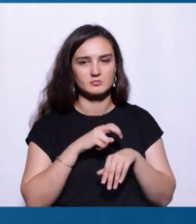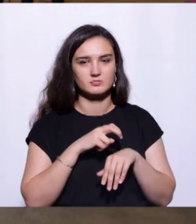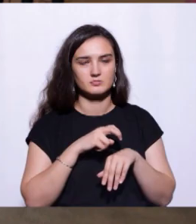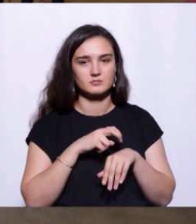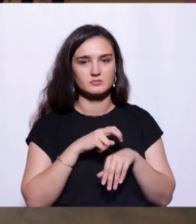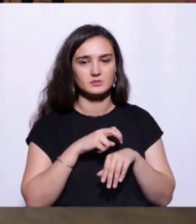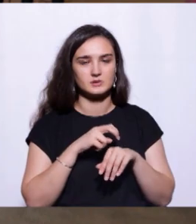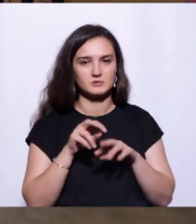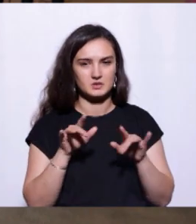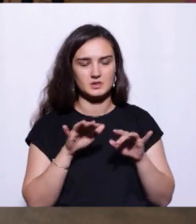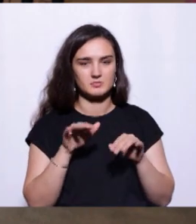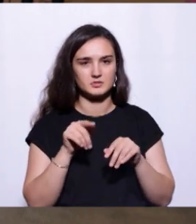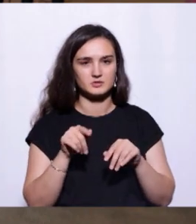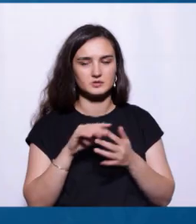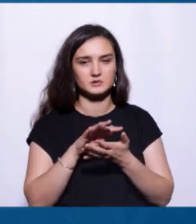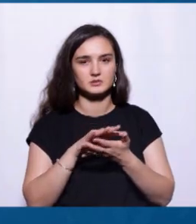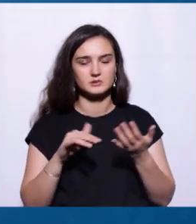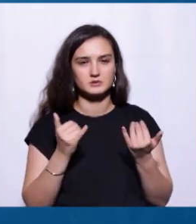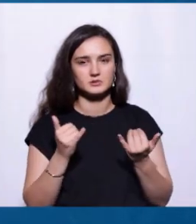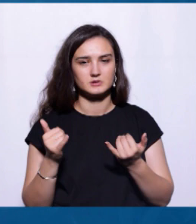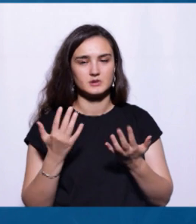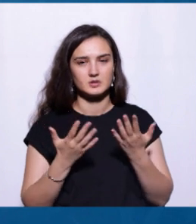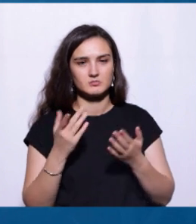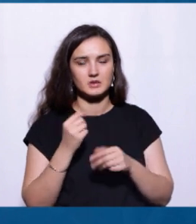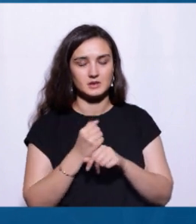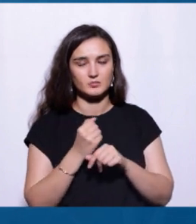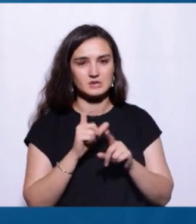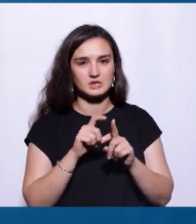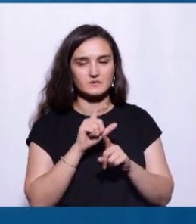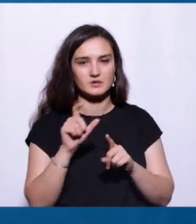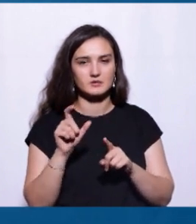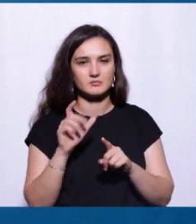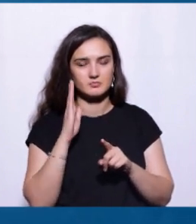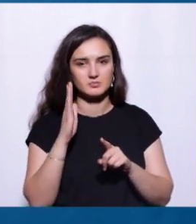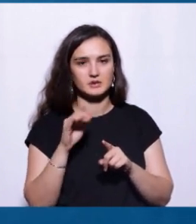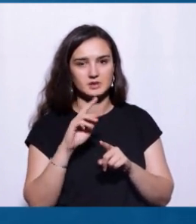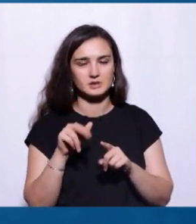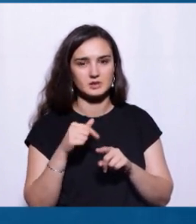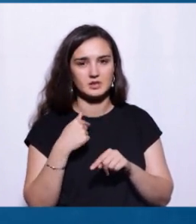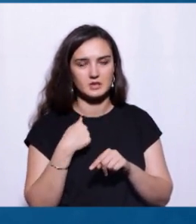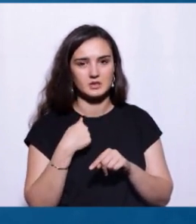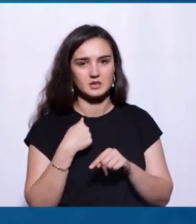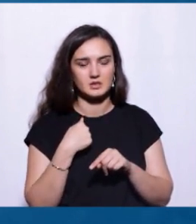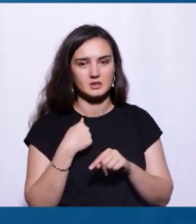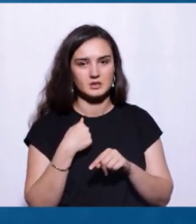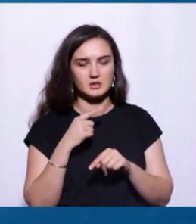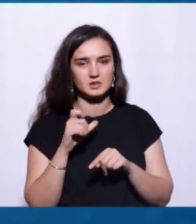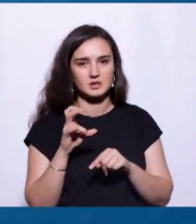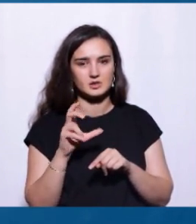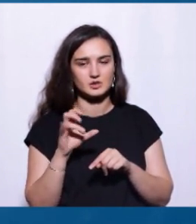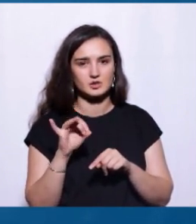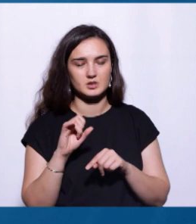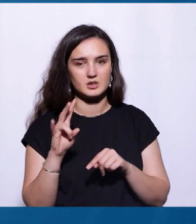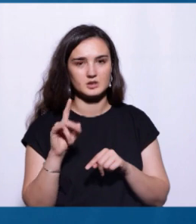future. The present continuous tense is made of the verb be and ing